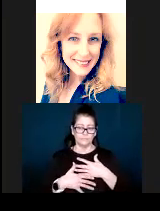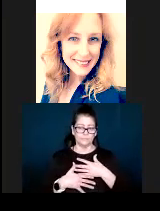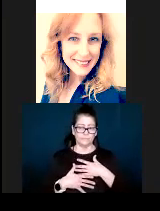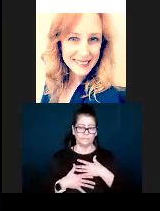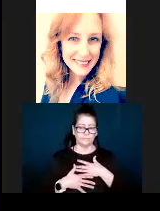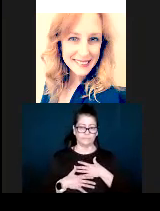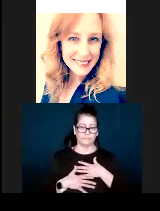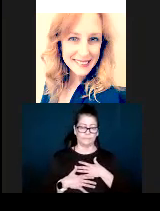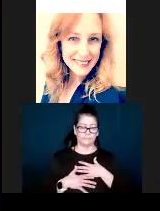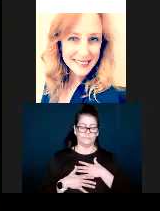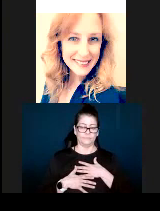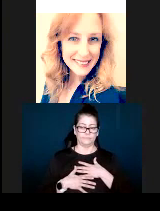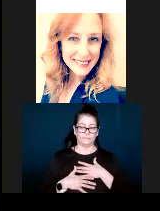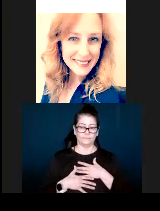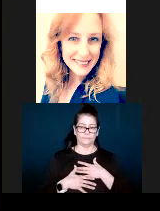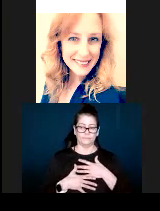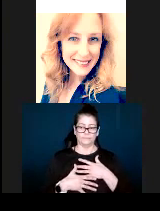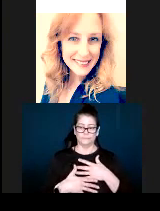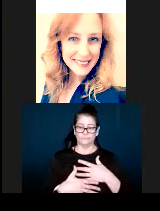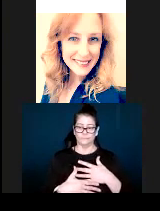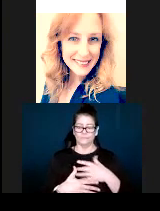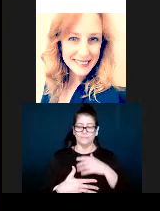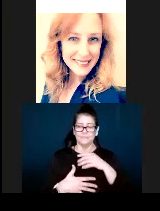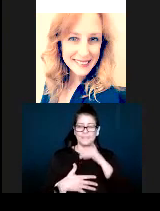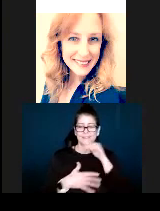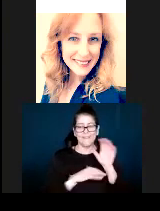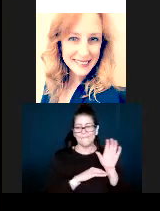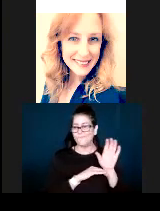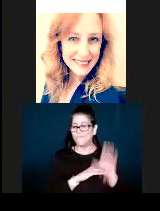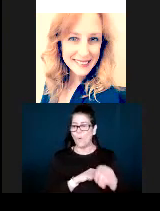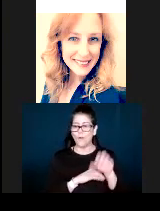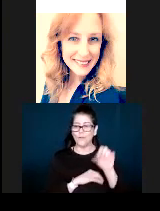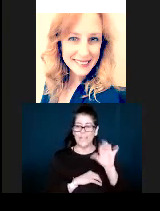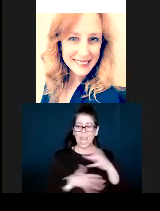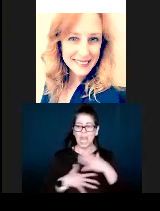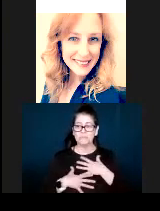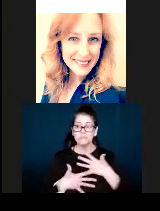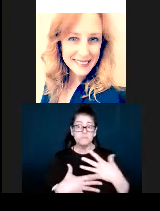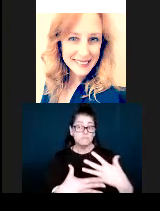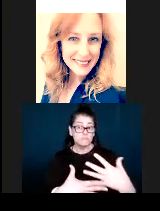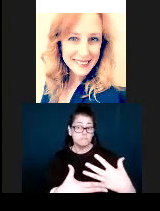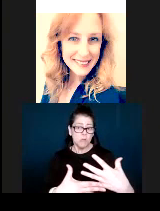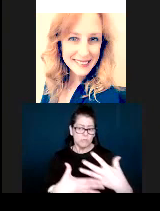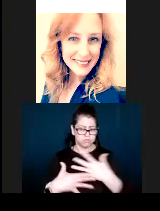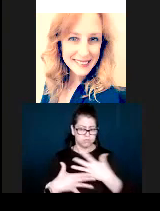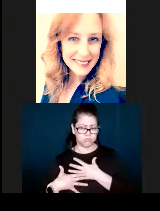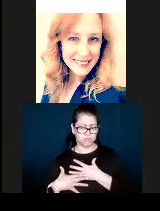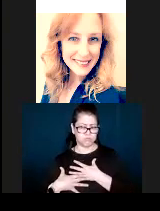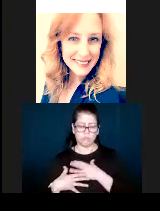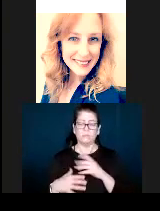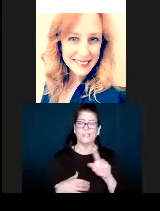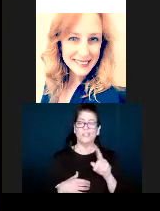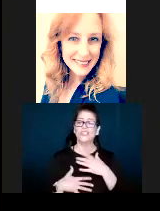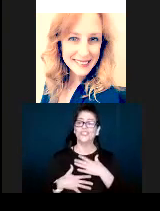Not forcing air in and out of your lungs, just breathing and trying to bring that breath